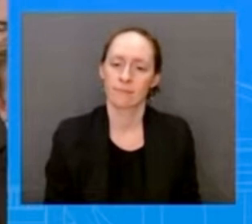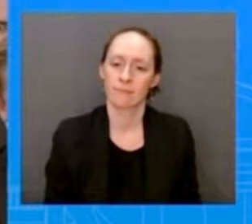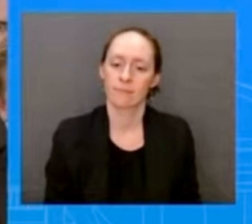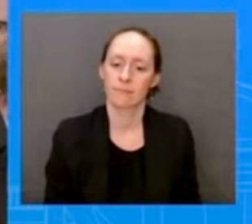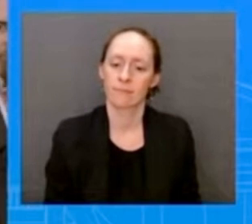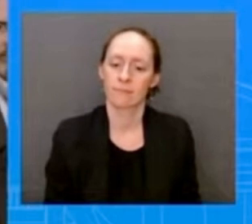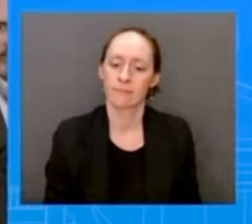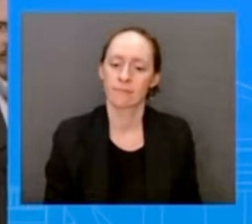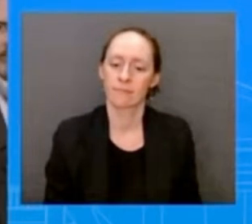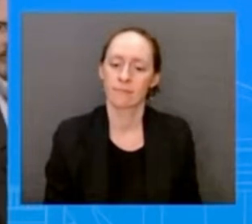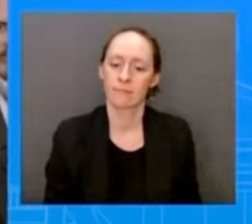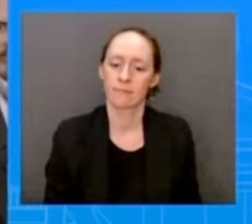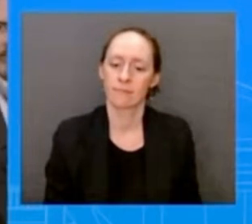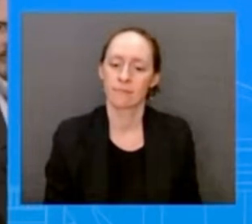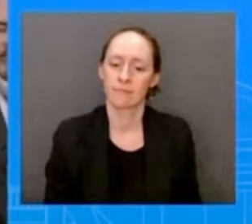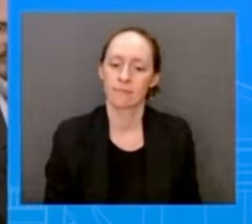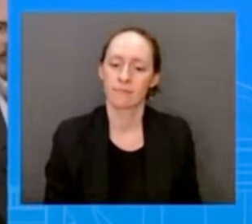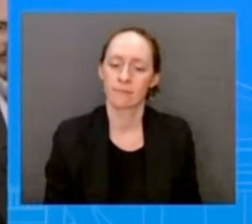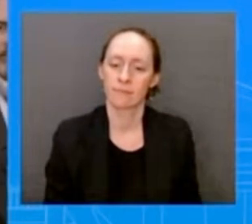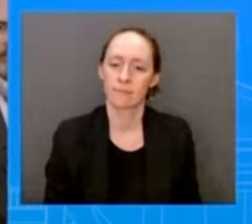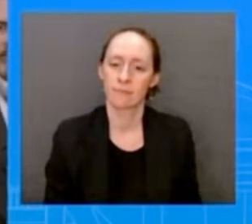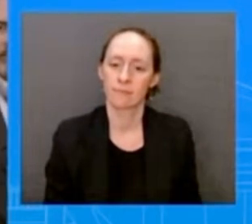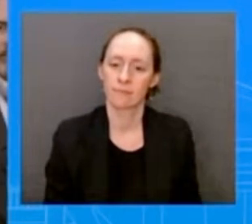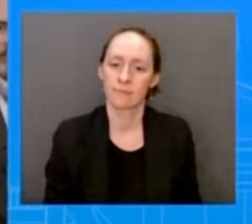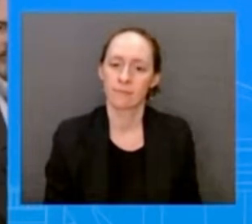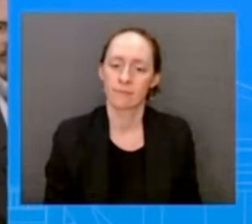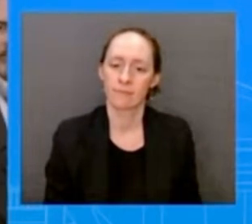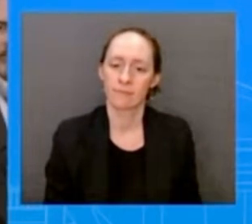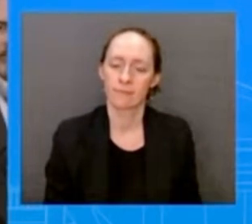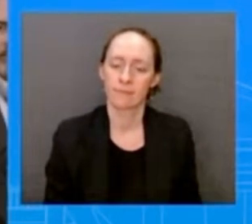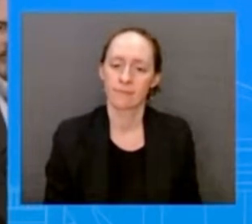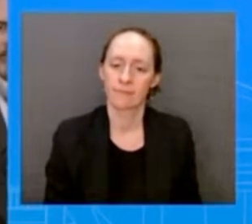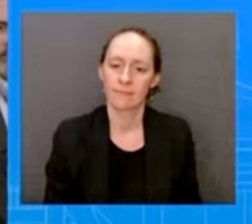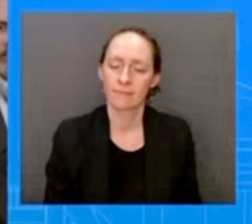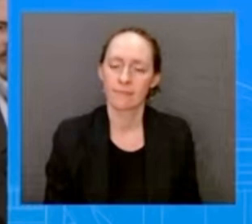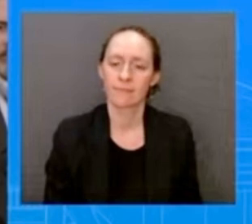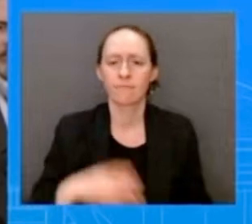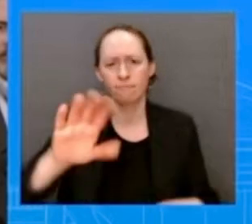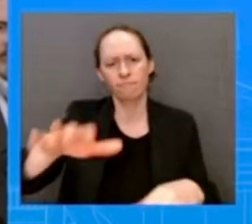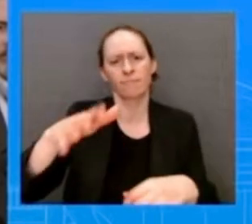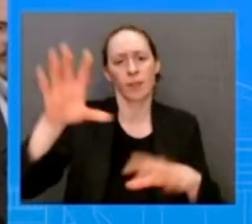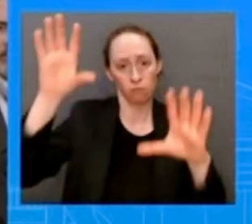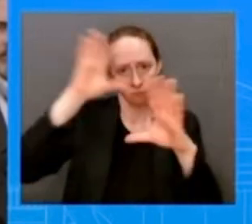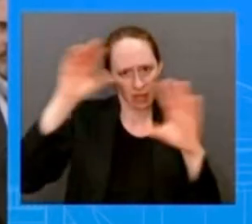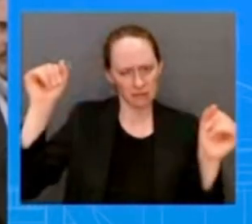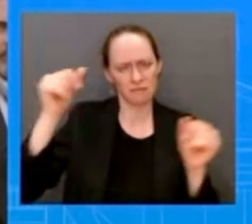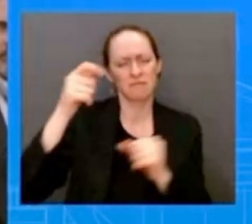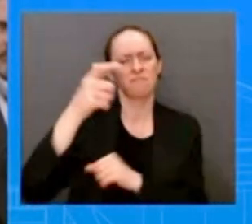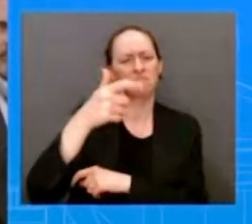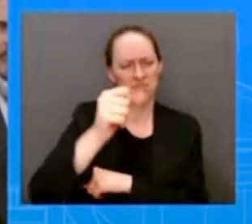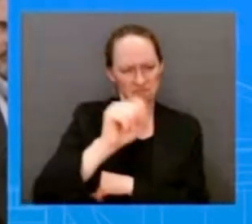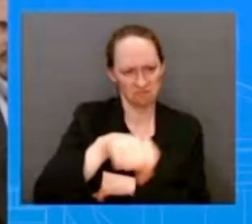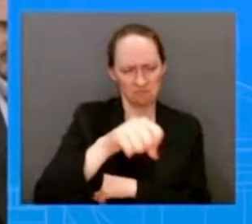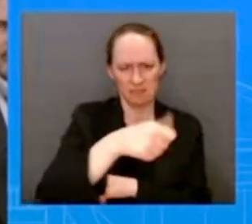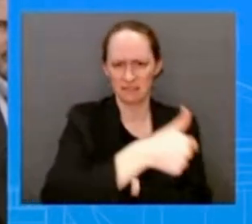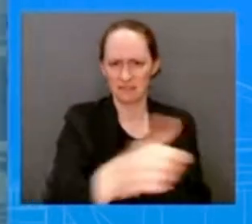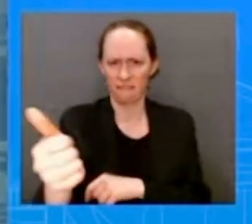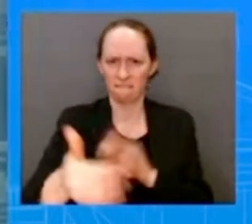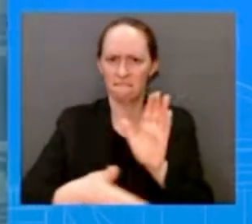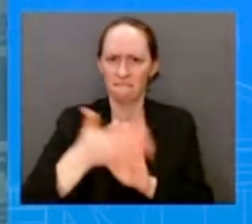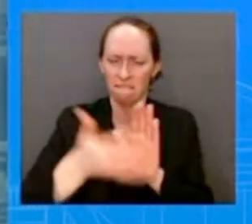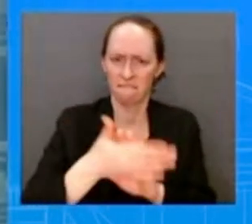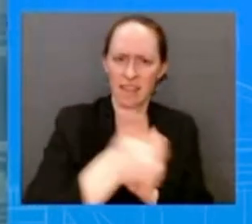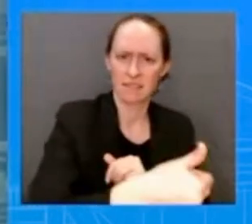in self-rule and autonomy, except if he believes that D.C. is passing laws that would leave its residents unsafe I don't think